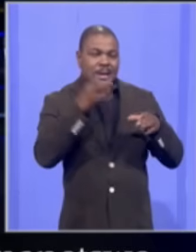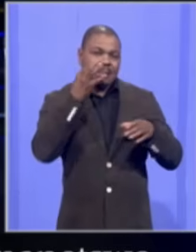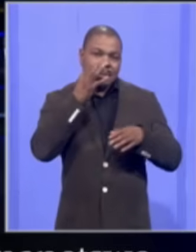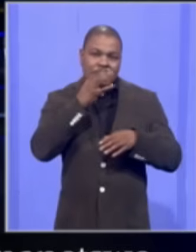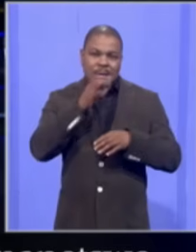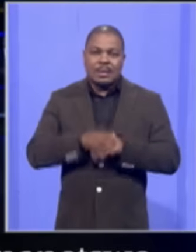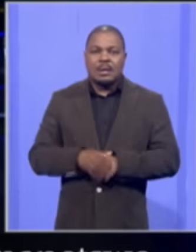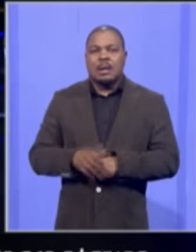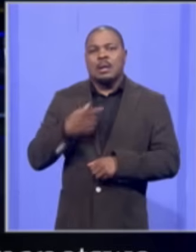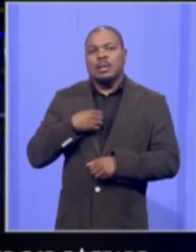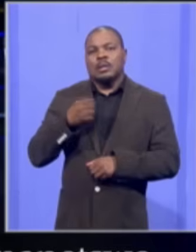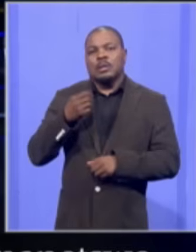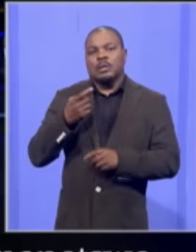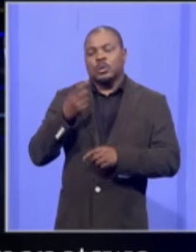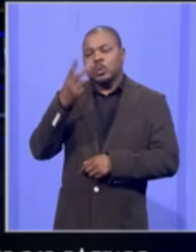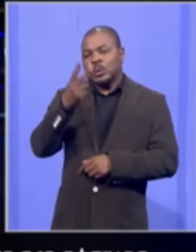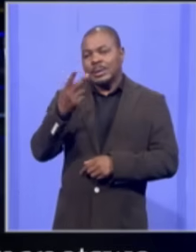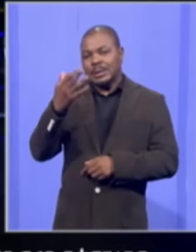23 ho tse fetang